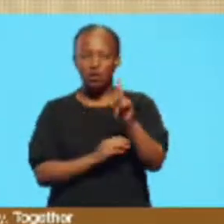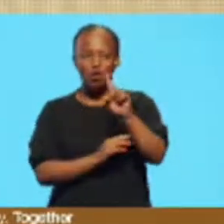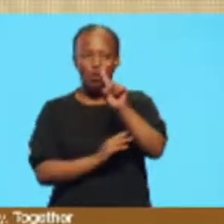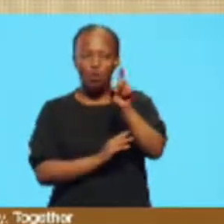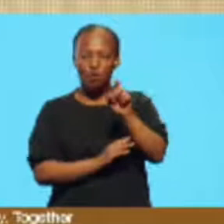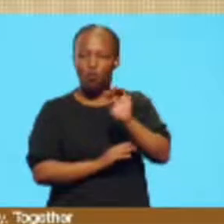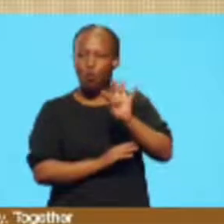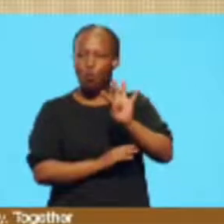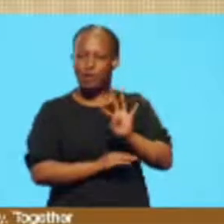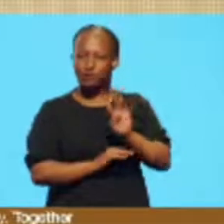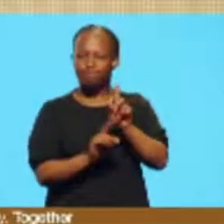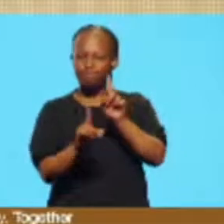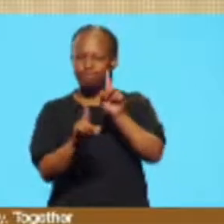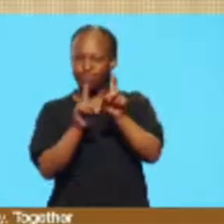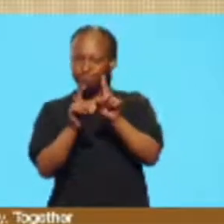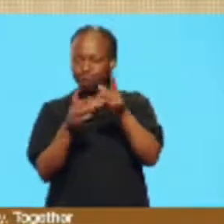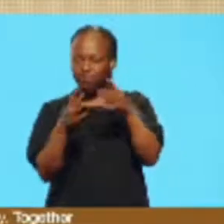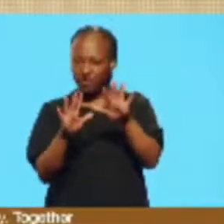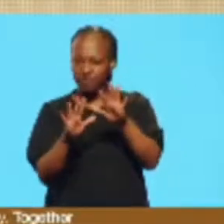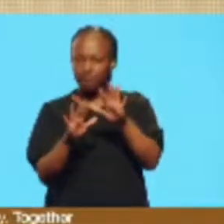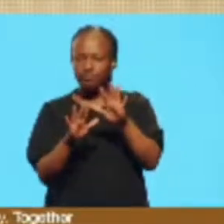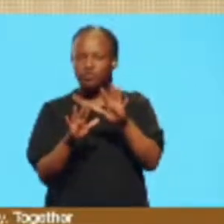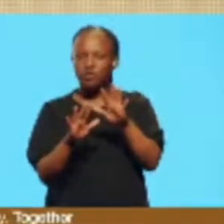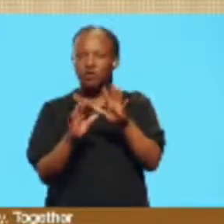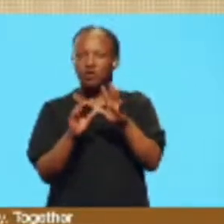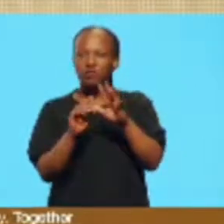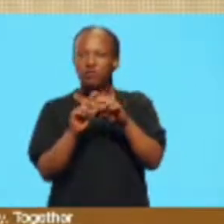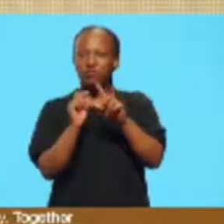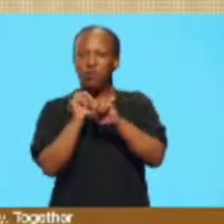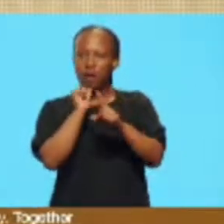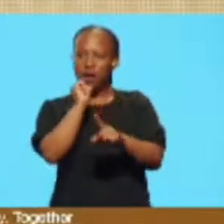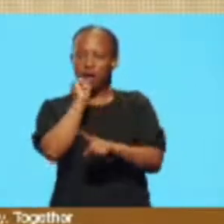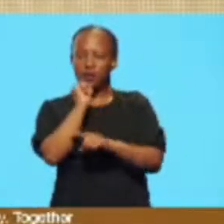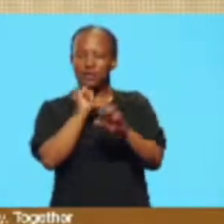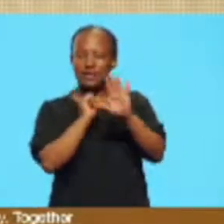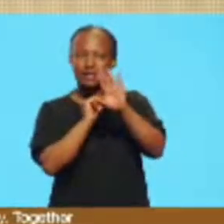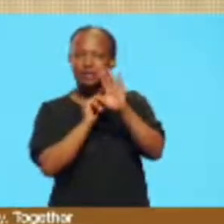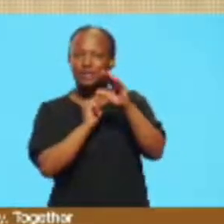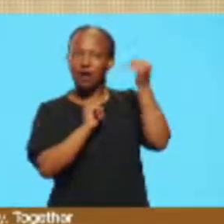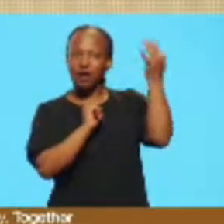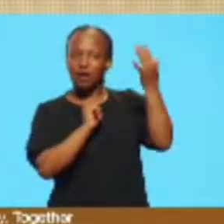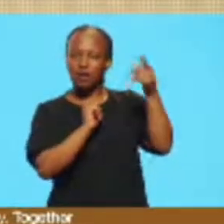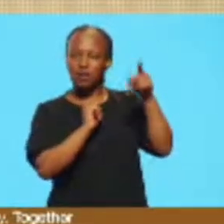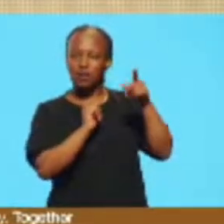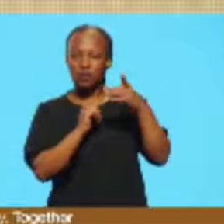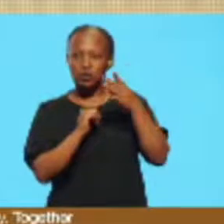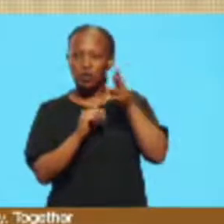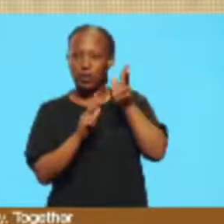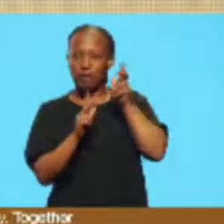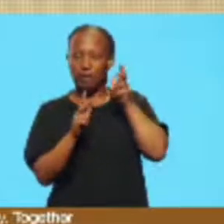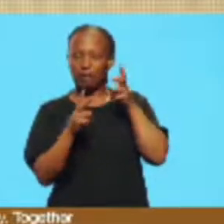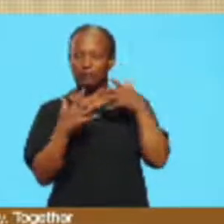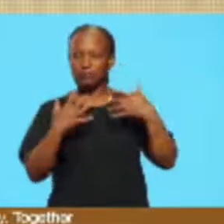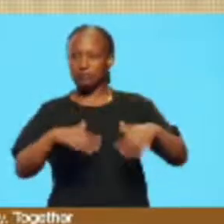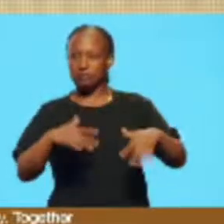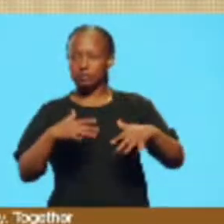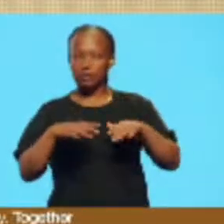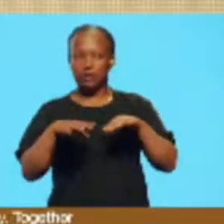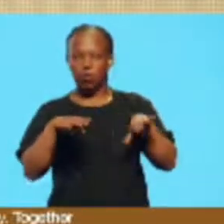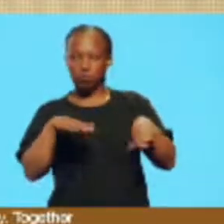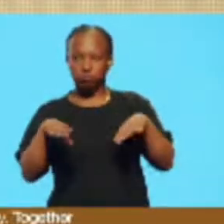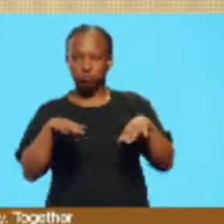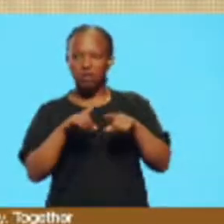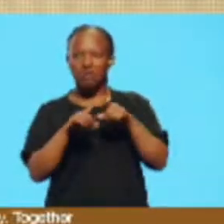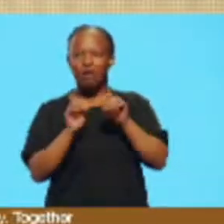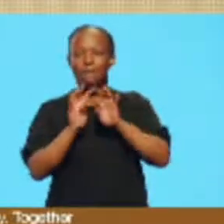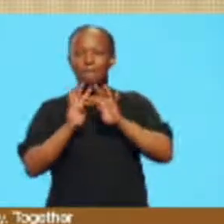been posed to them. And I'm sure from the last speaker you can tell how vibrant and will be the discussions coming from